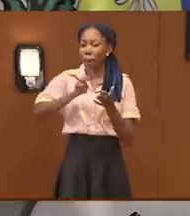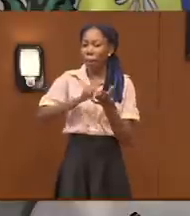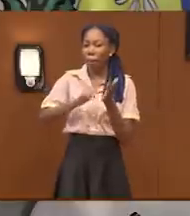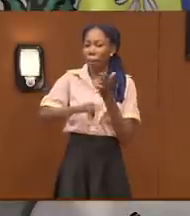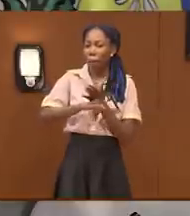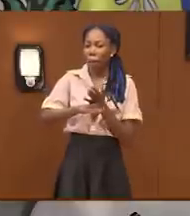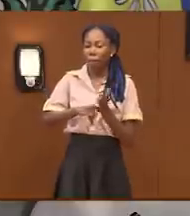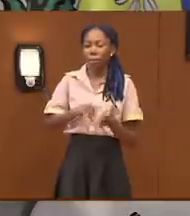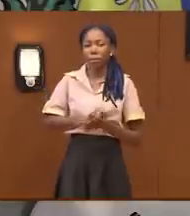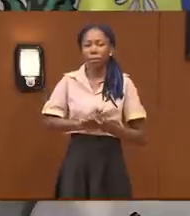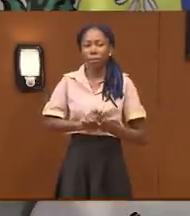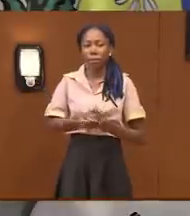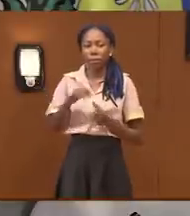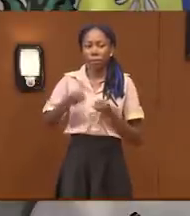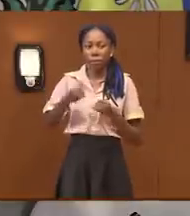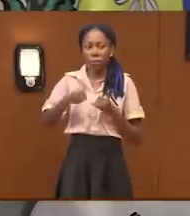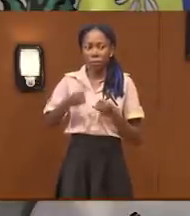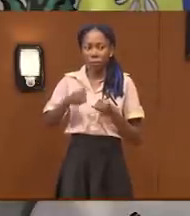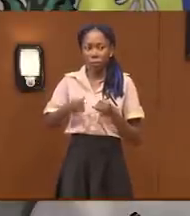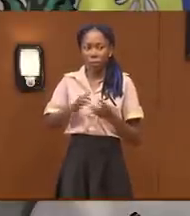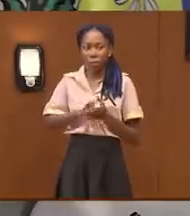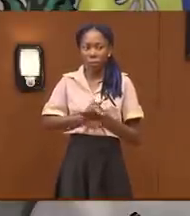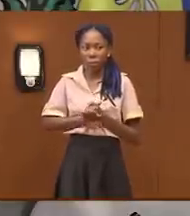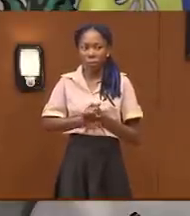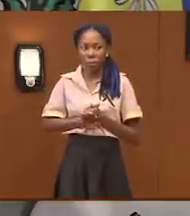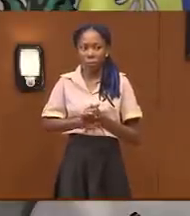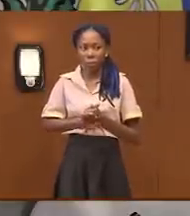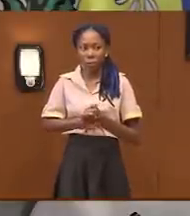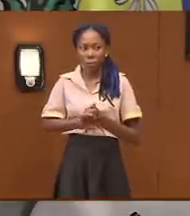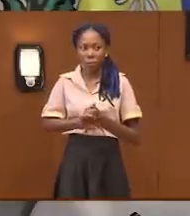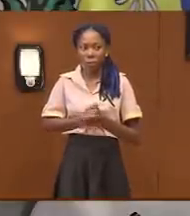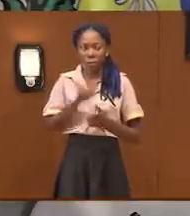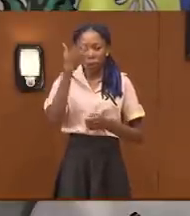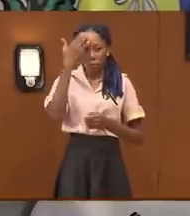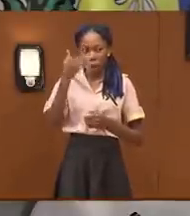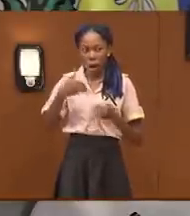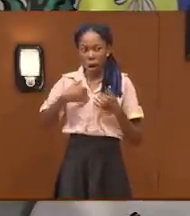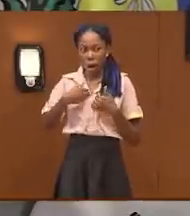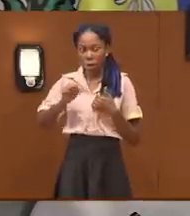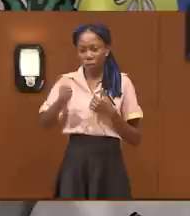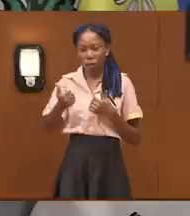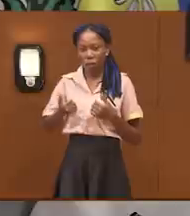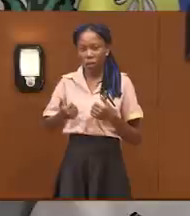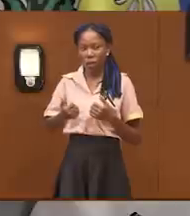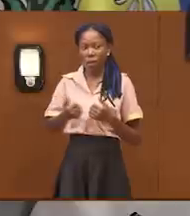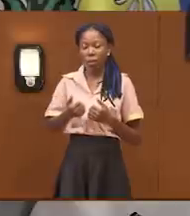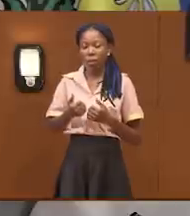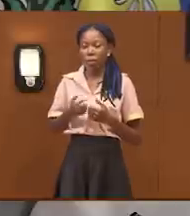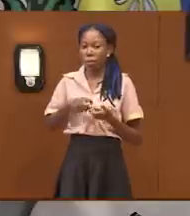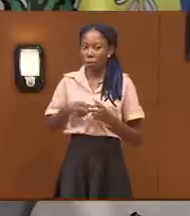And remember, there are another issue. There's still another issue to address on the period he's giving